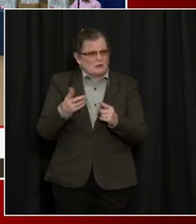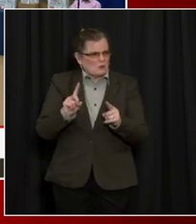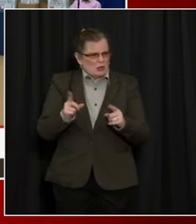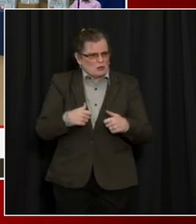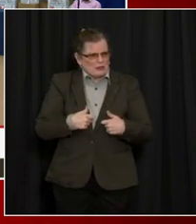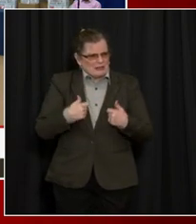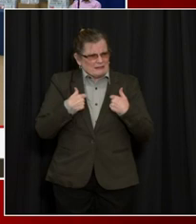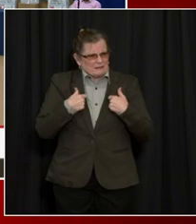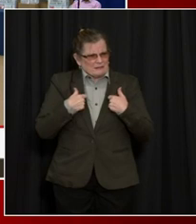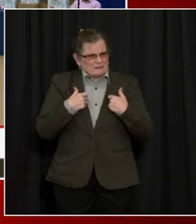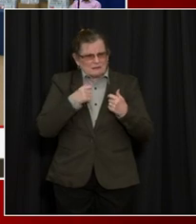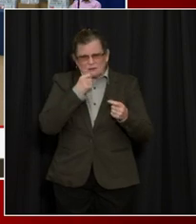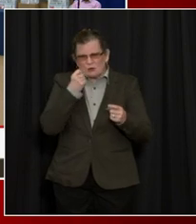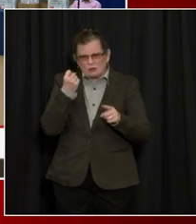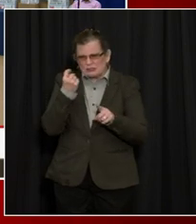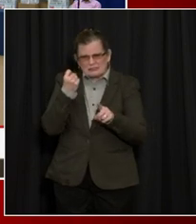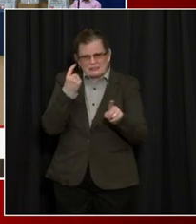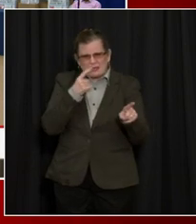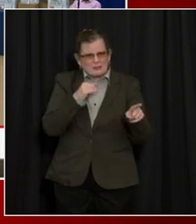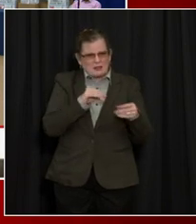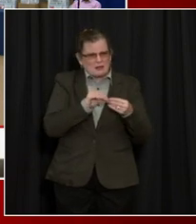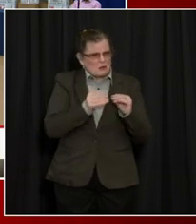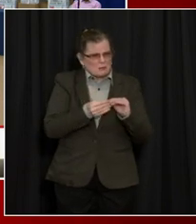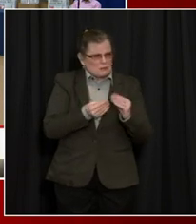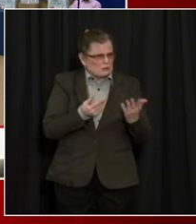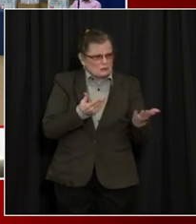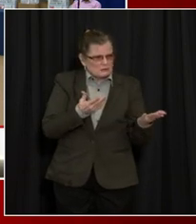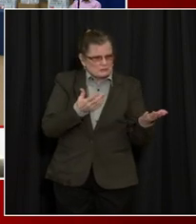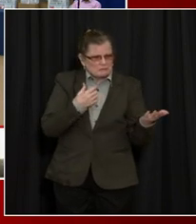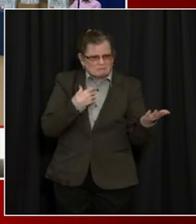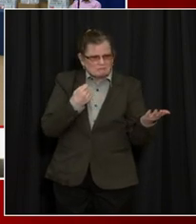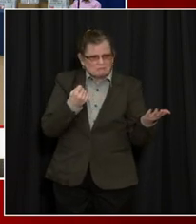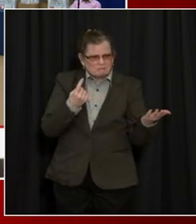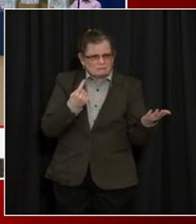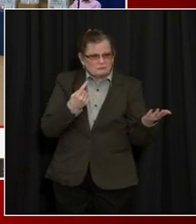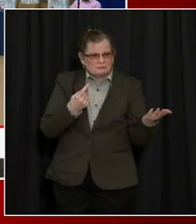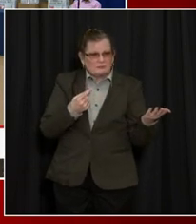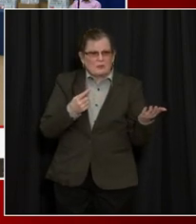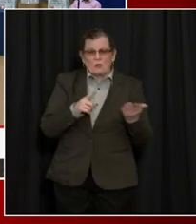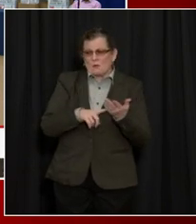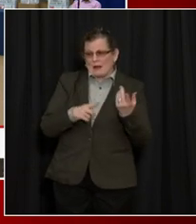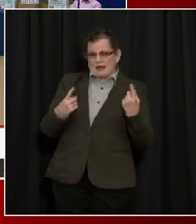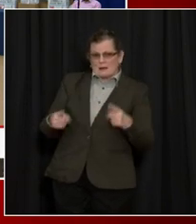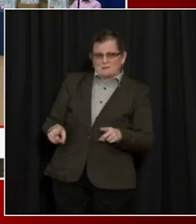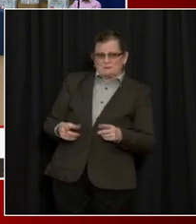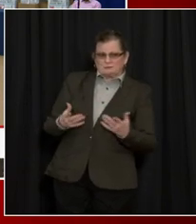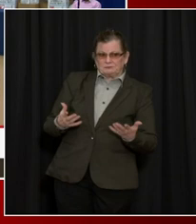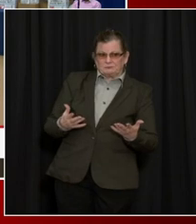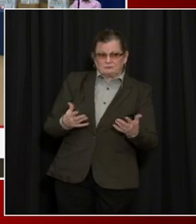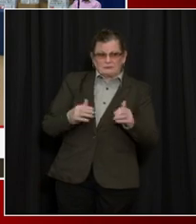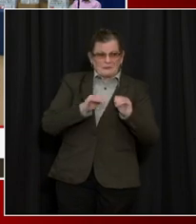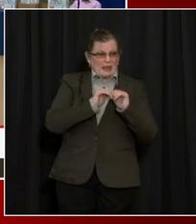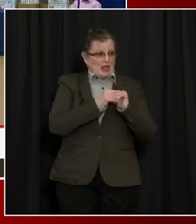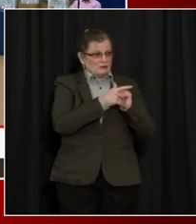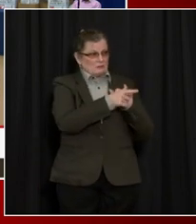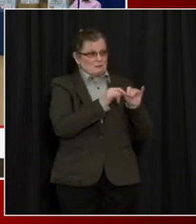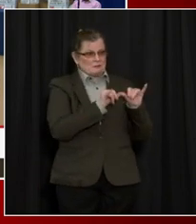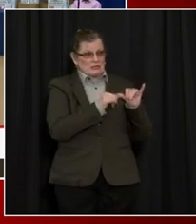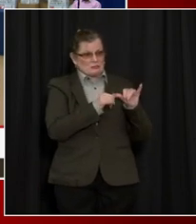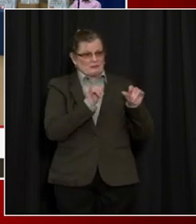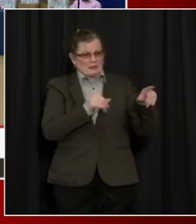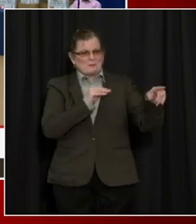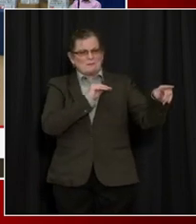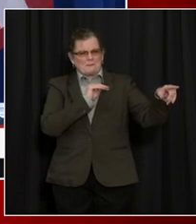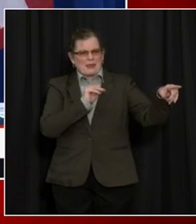concerned that DC isn't meeting its stated goals before it starts reopening? Well, I can say I understand how somebody